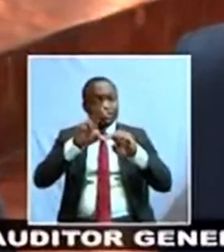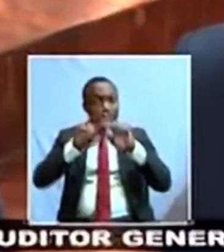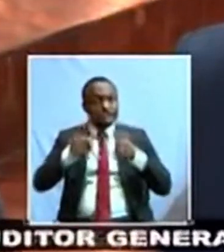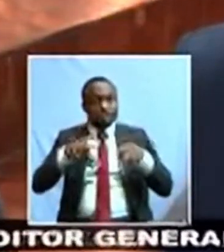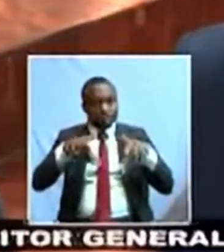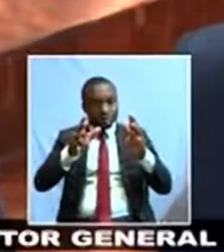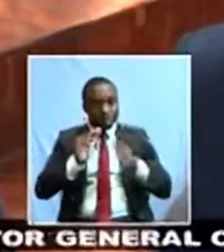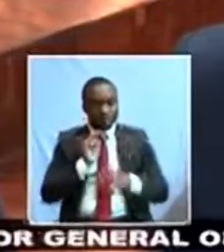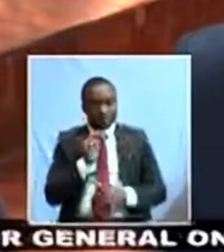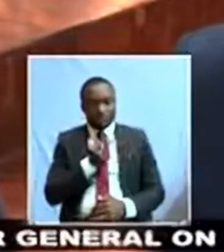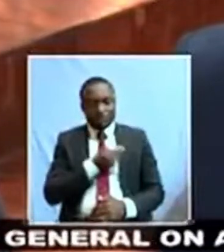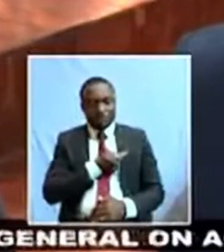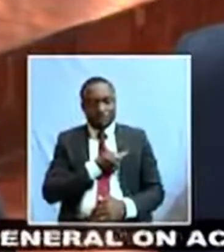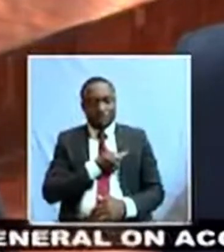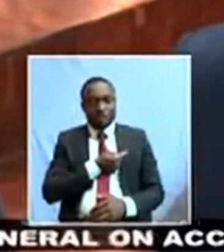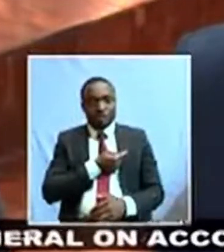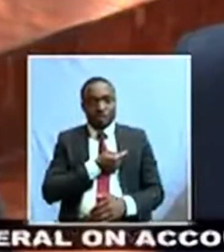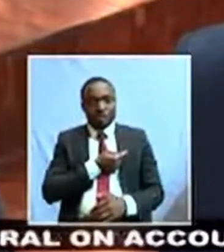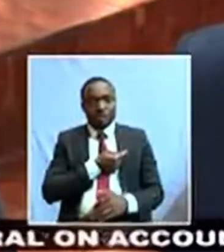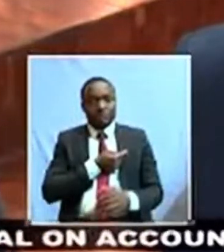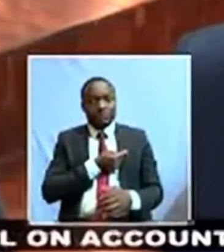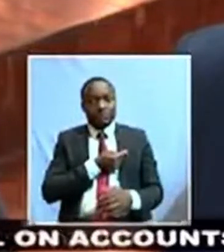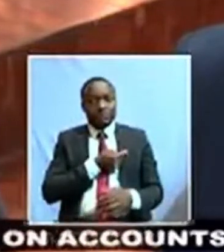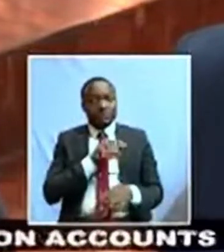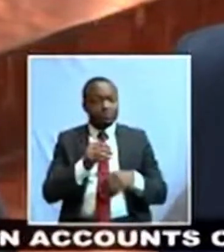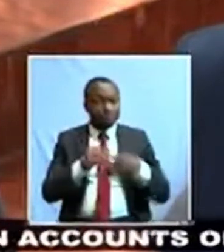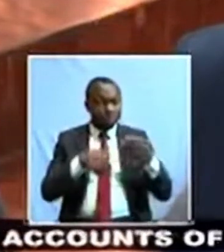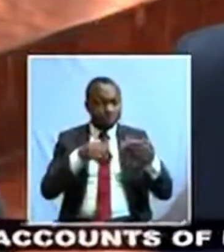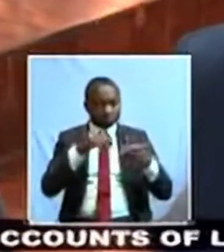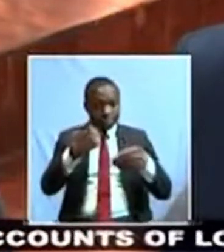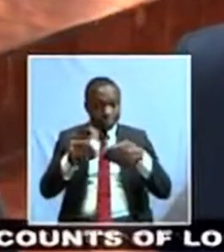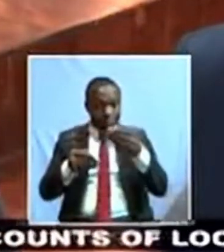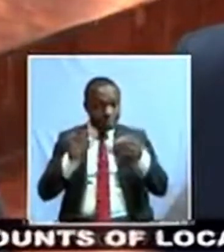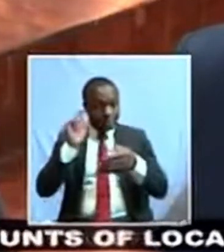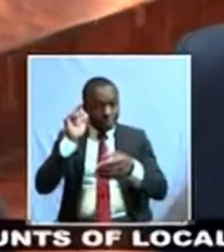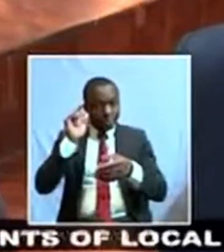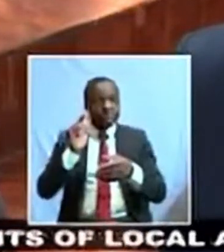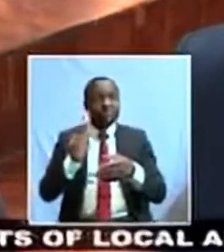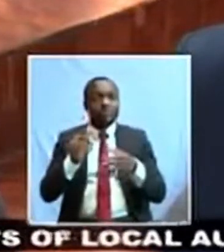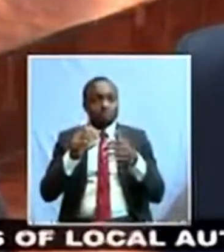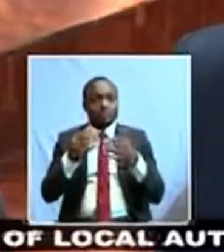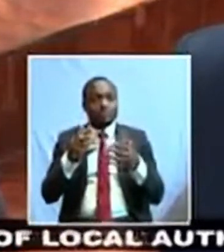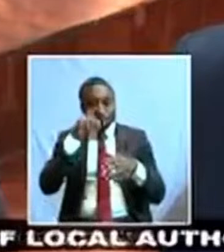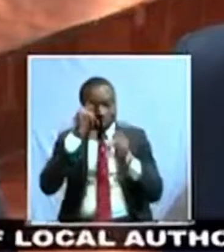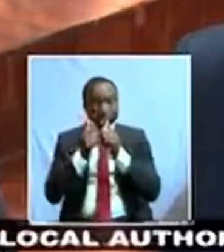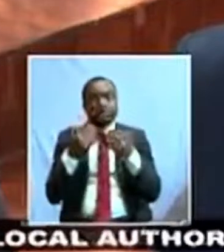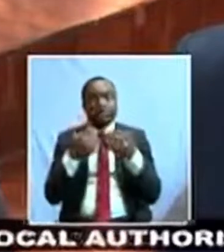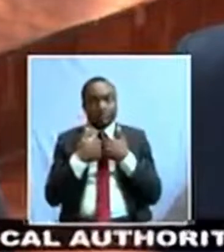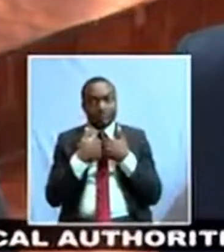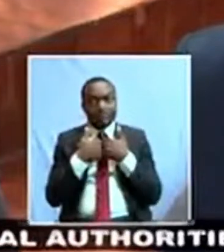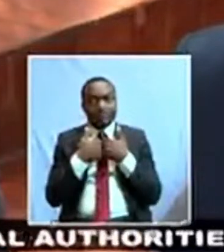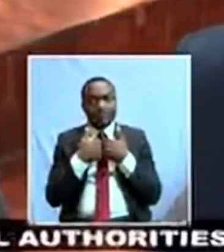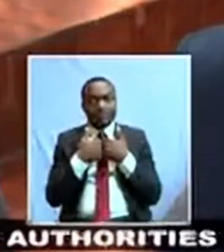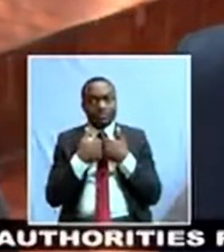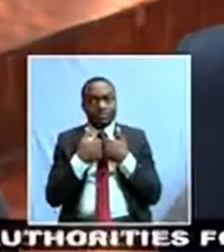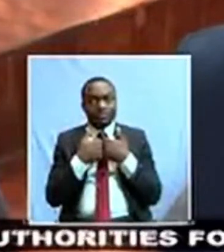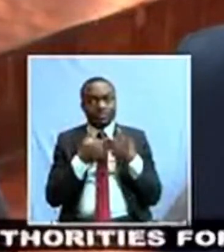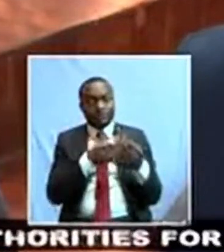allow us to secrete them maybe subsequently, because we have them with us, the vouchers